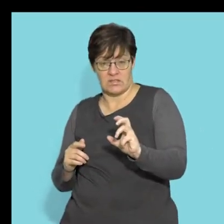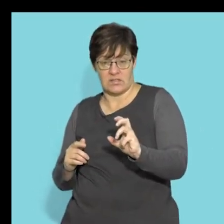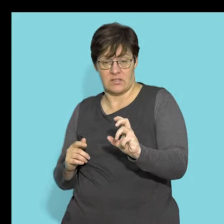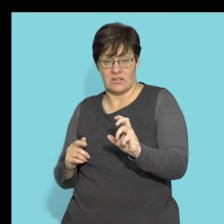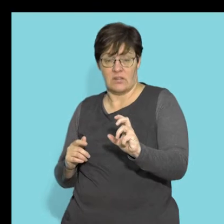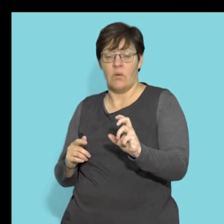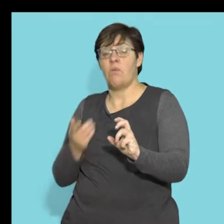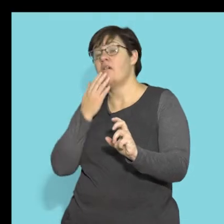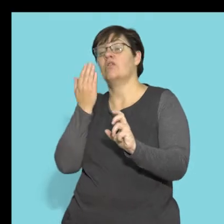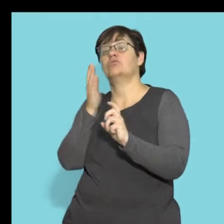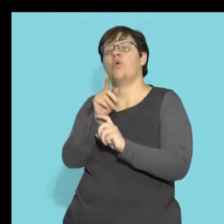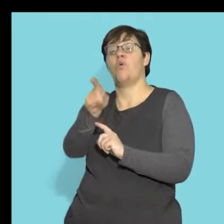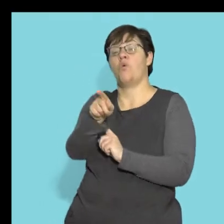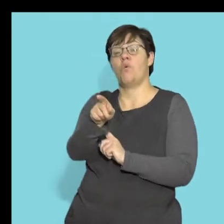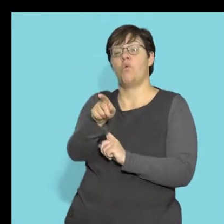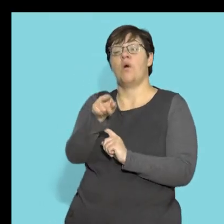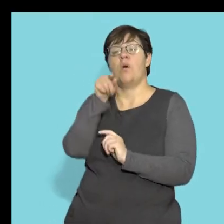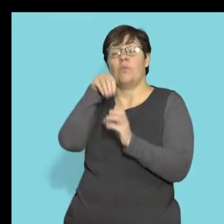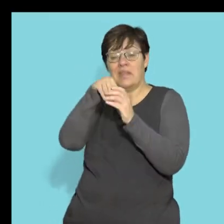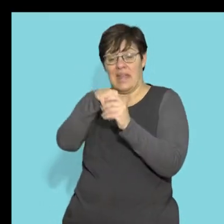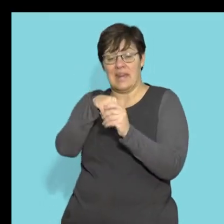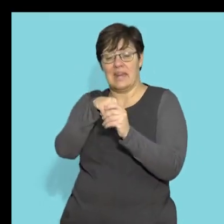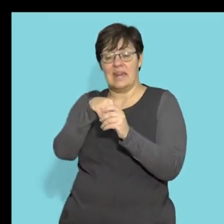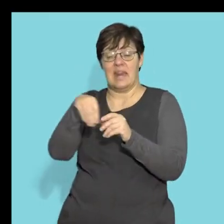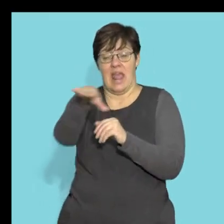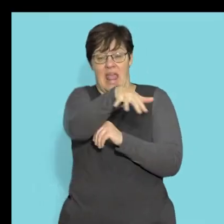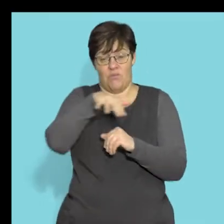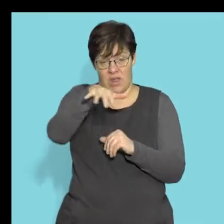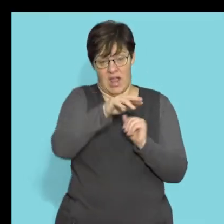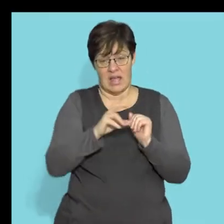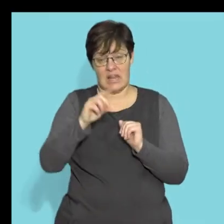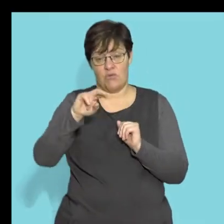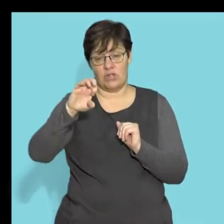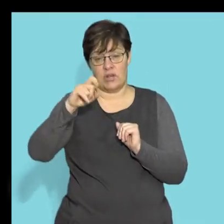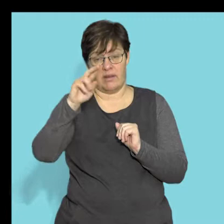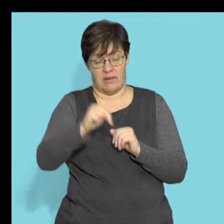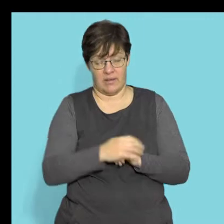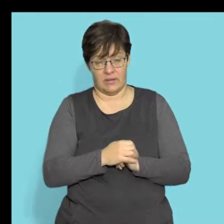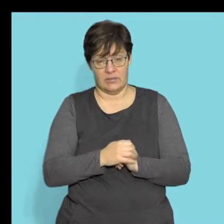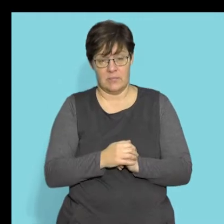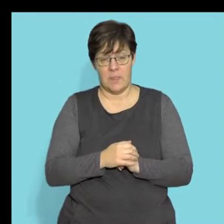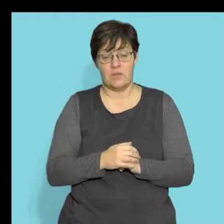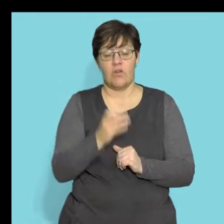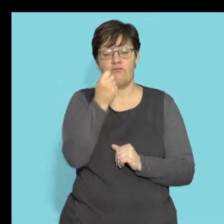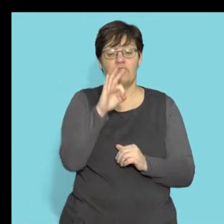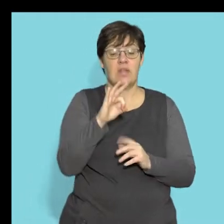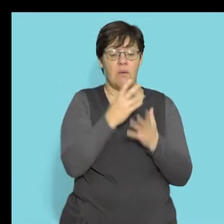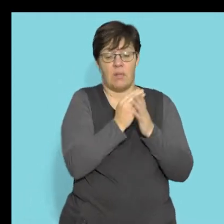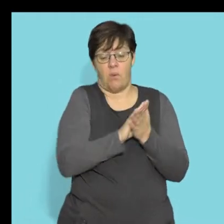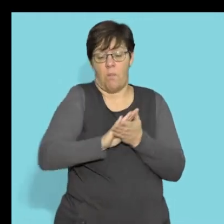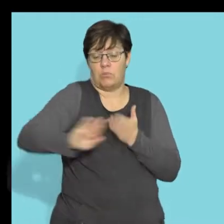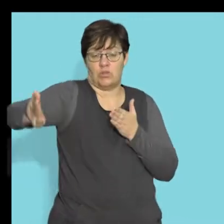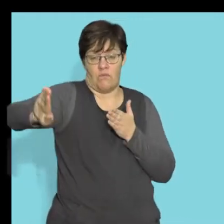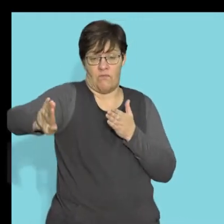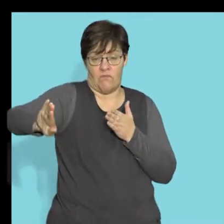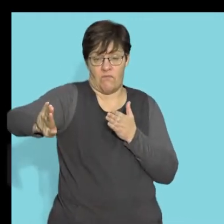a force that is going to be indicated in that direction. And so that free-moving conductor